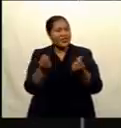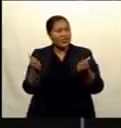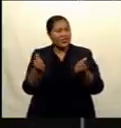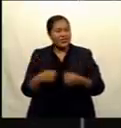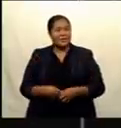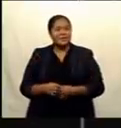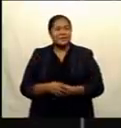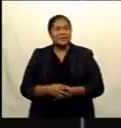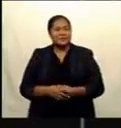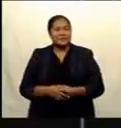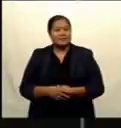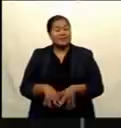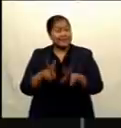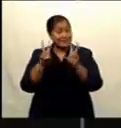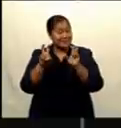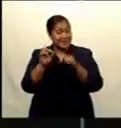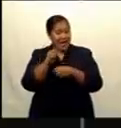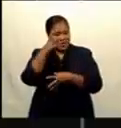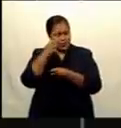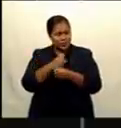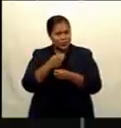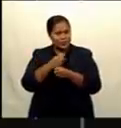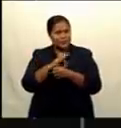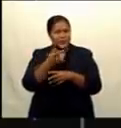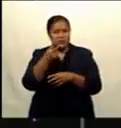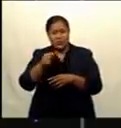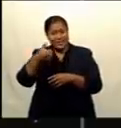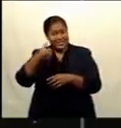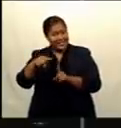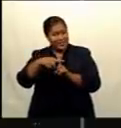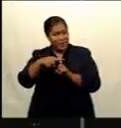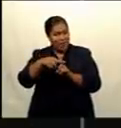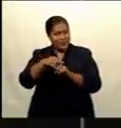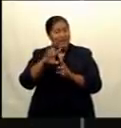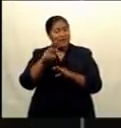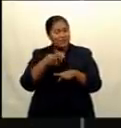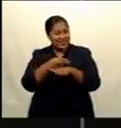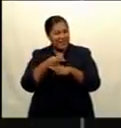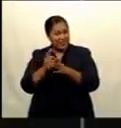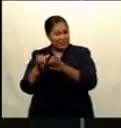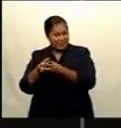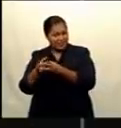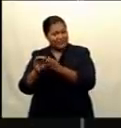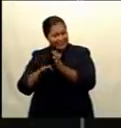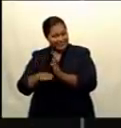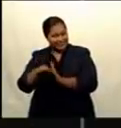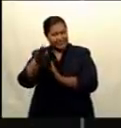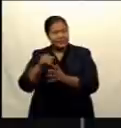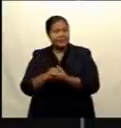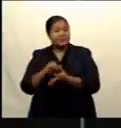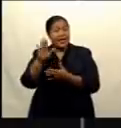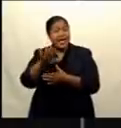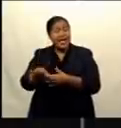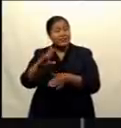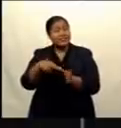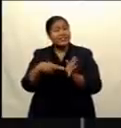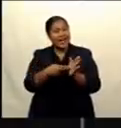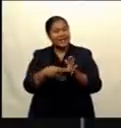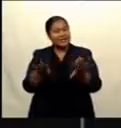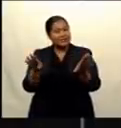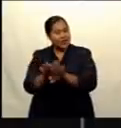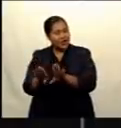mountain. And recapping our main stories, 26 more infections with Navy cluster still rising, areas in Nawaka on